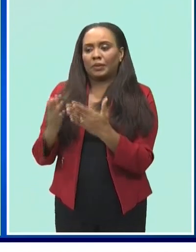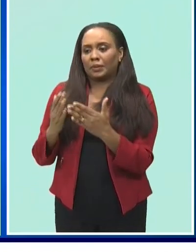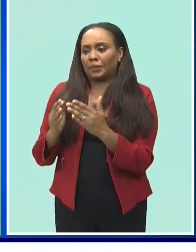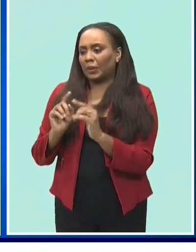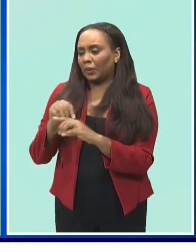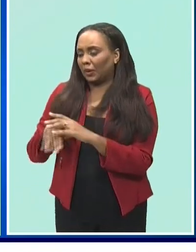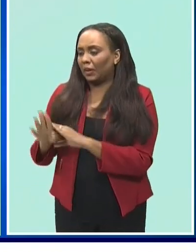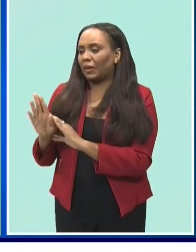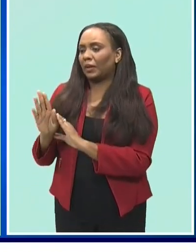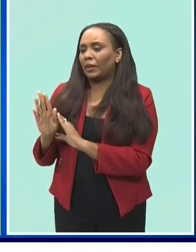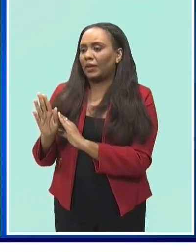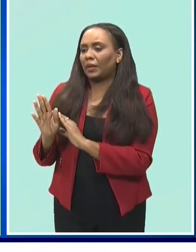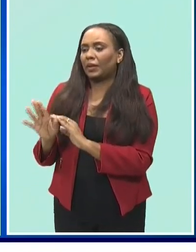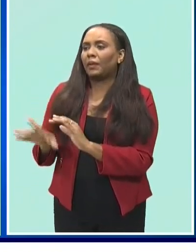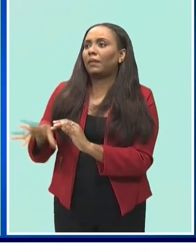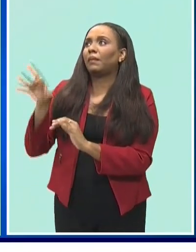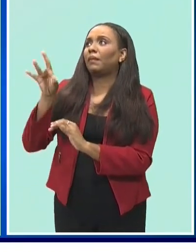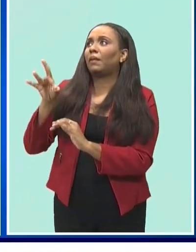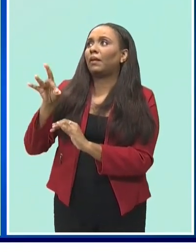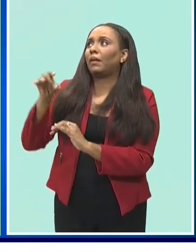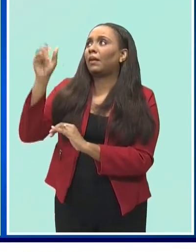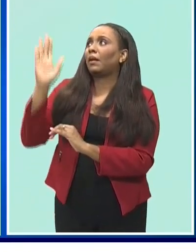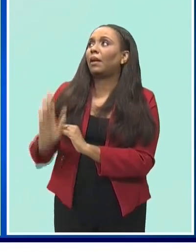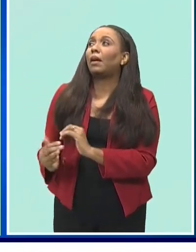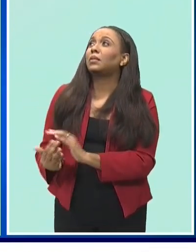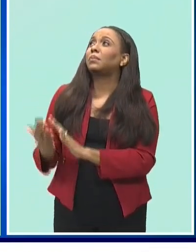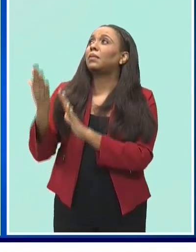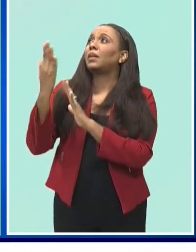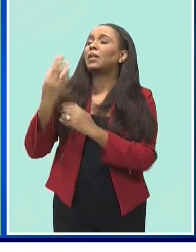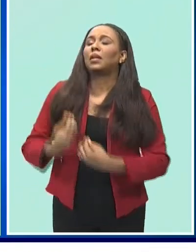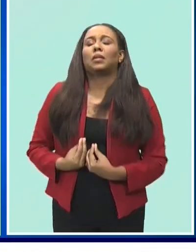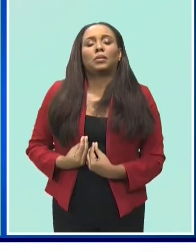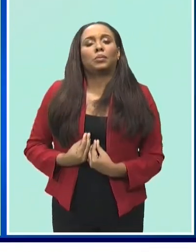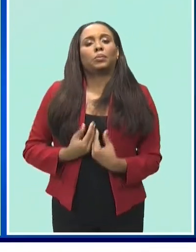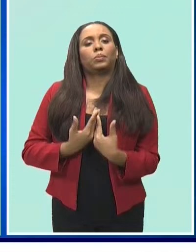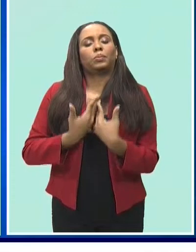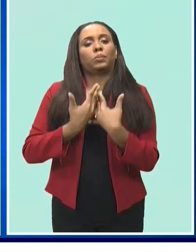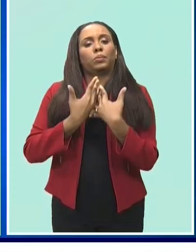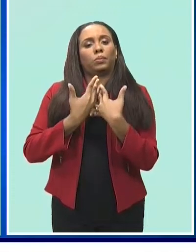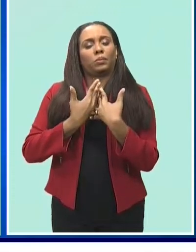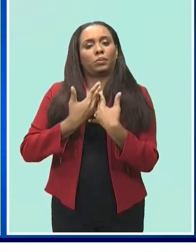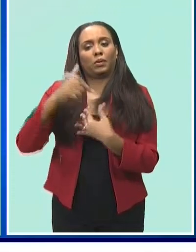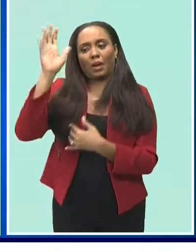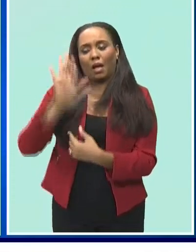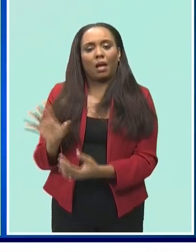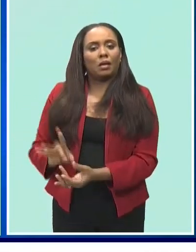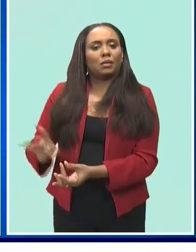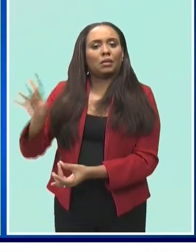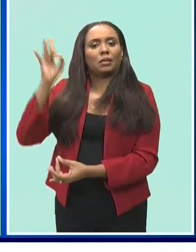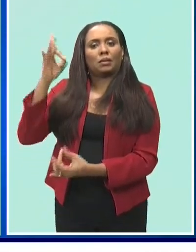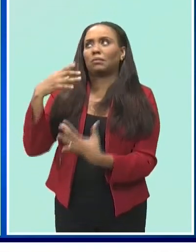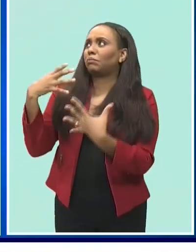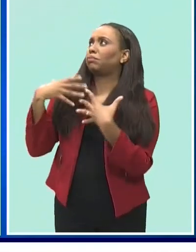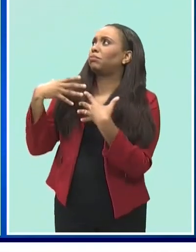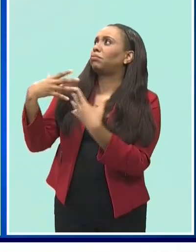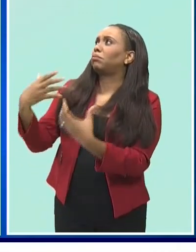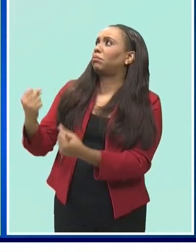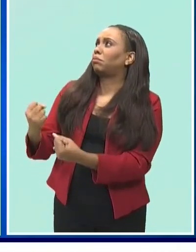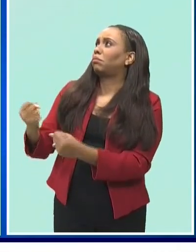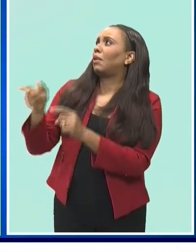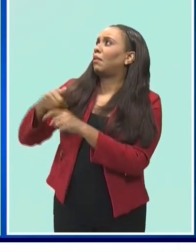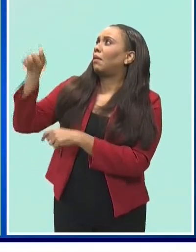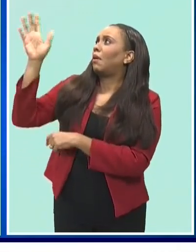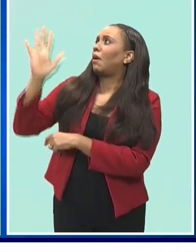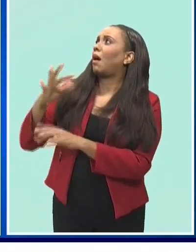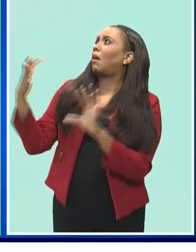unexpectedly, and find the living water to be refreshed and receive the sustenance and strength to overcome the